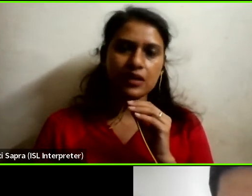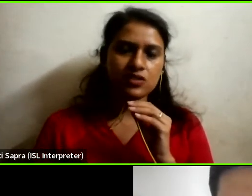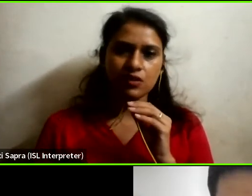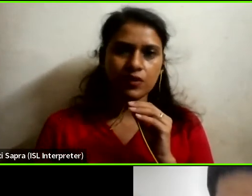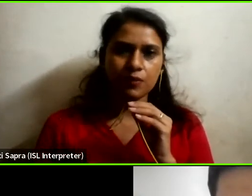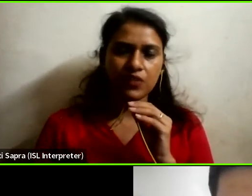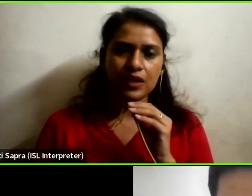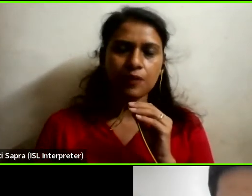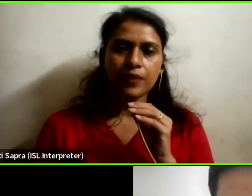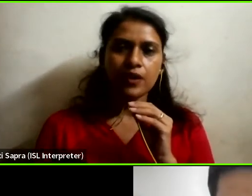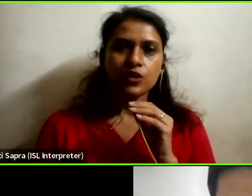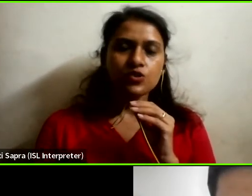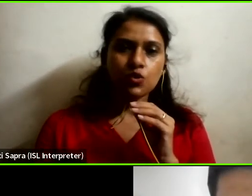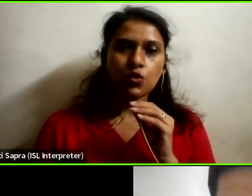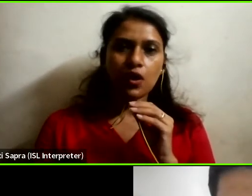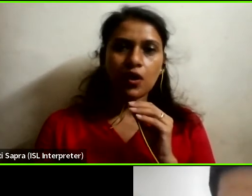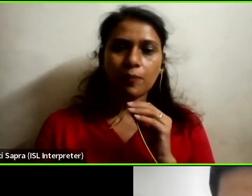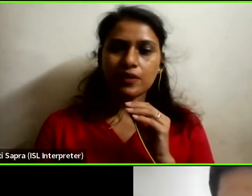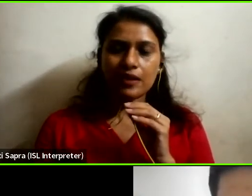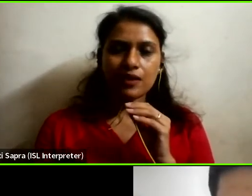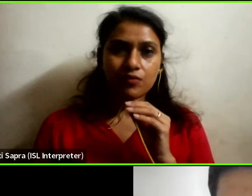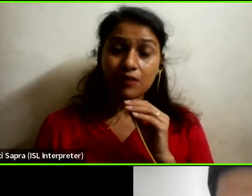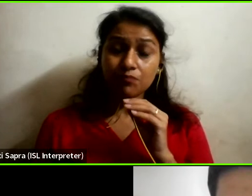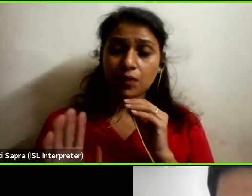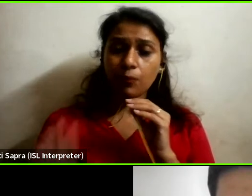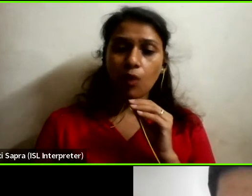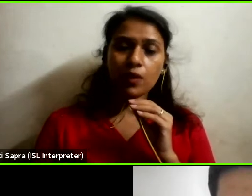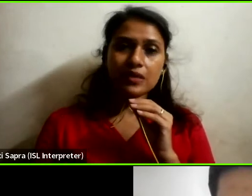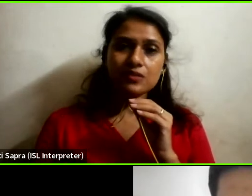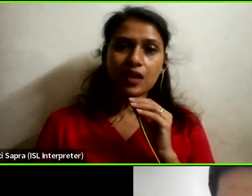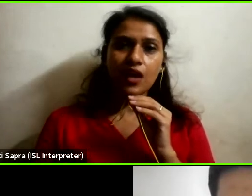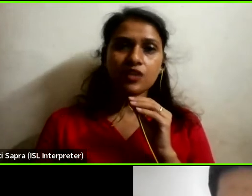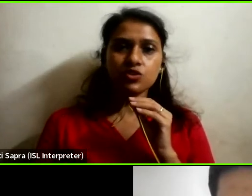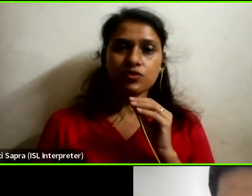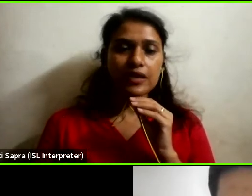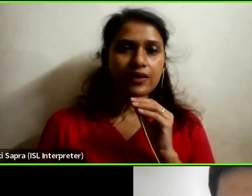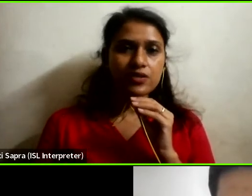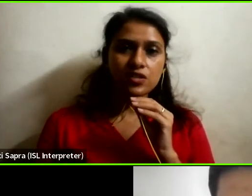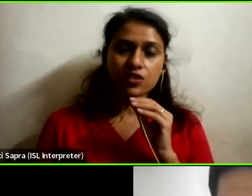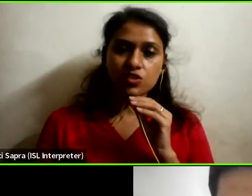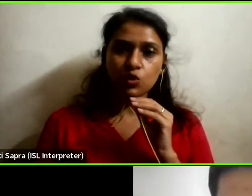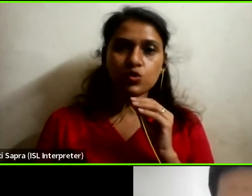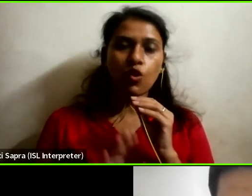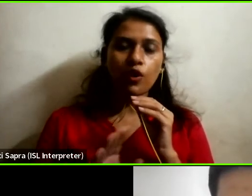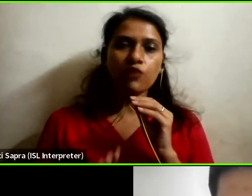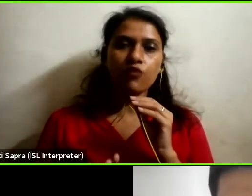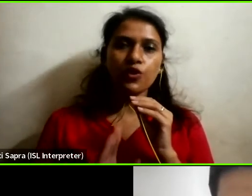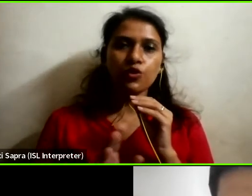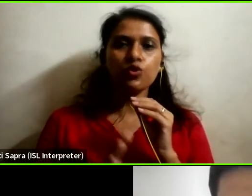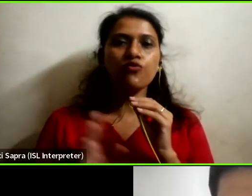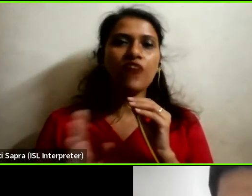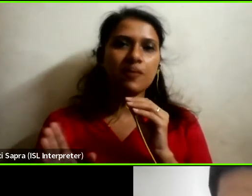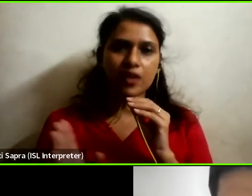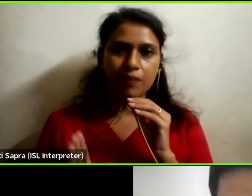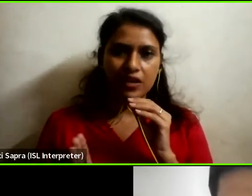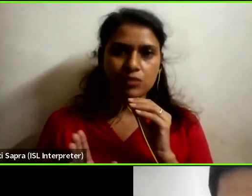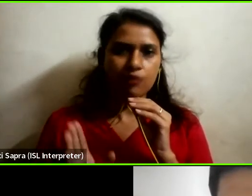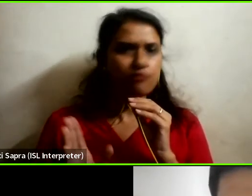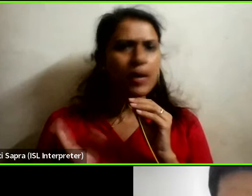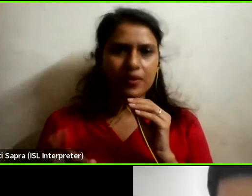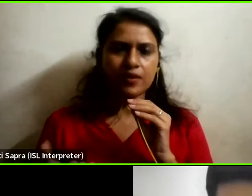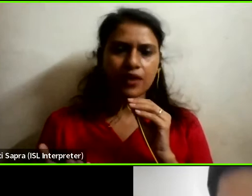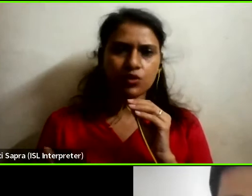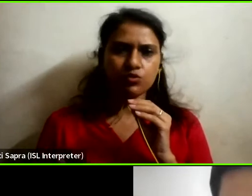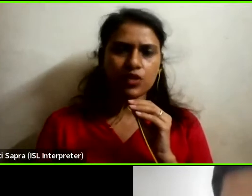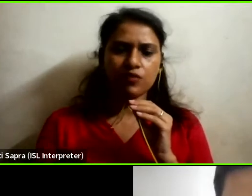the 7 days in a week. So, but the problem is they are telecasting this news only for 2 to 5 minutes